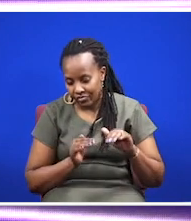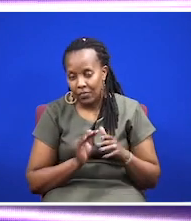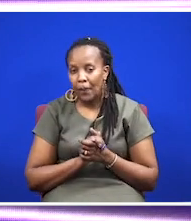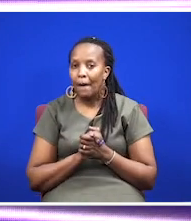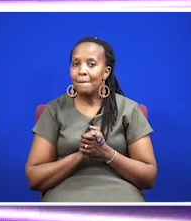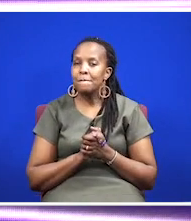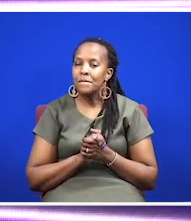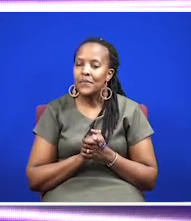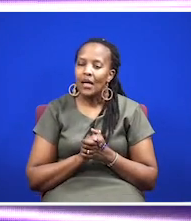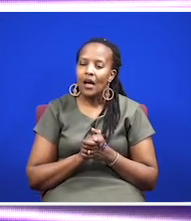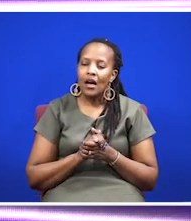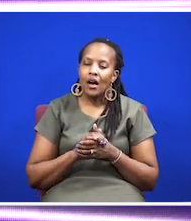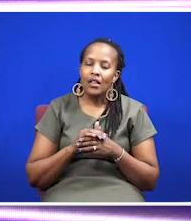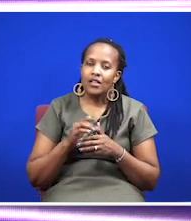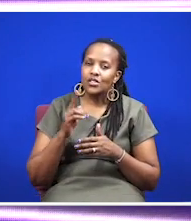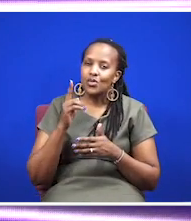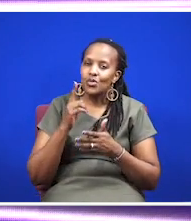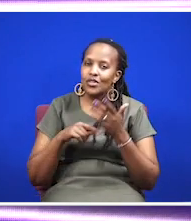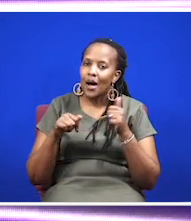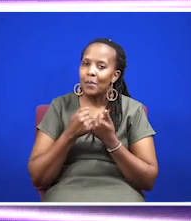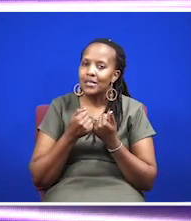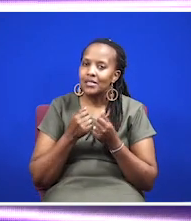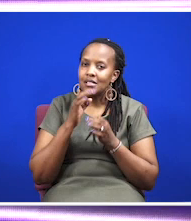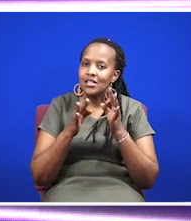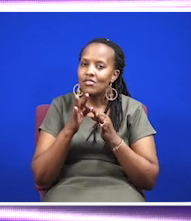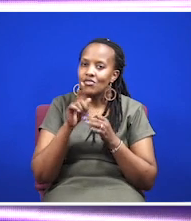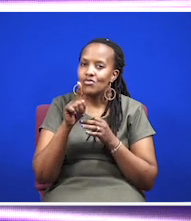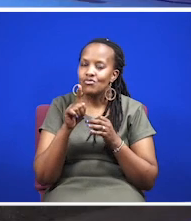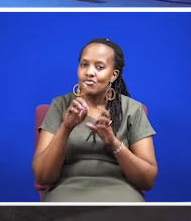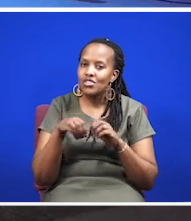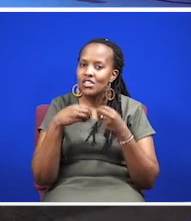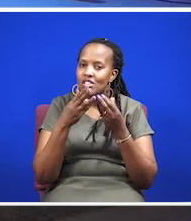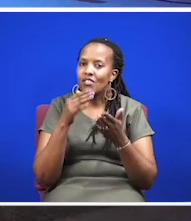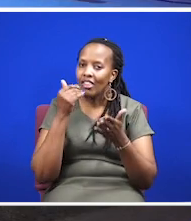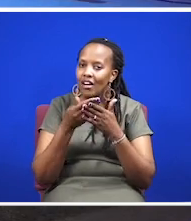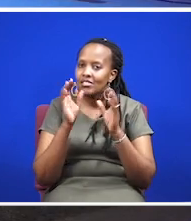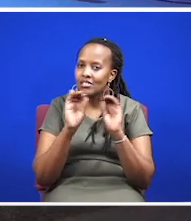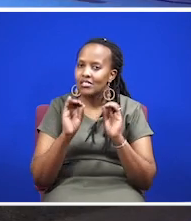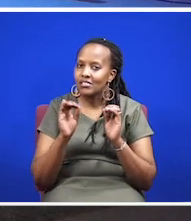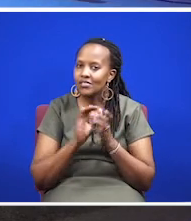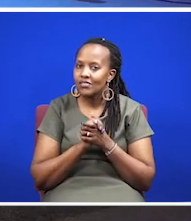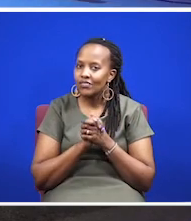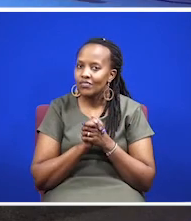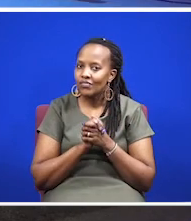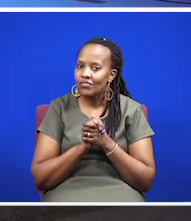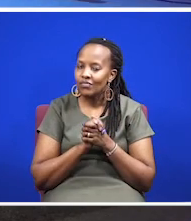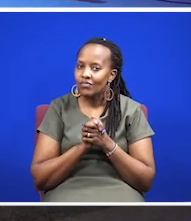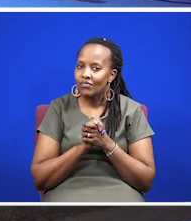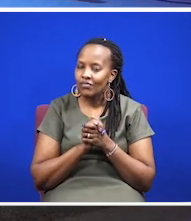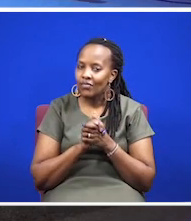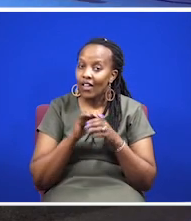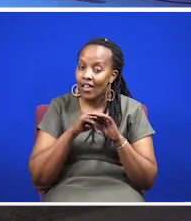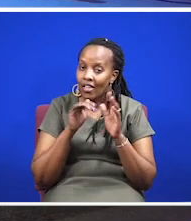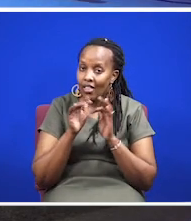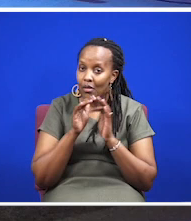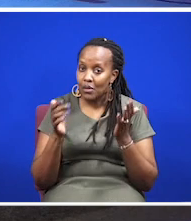to not giving thanks. In the book of Romans chapter 1 verse 21, it says, "For although they knew God,"